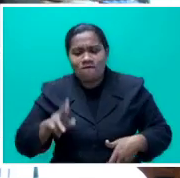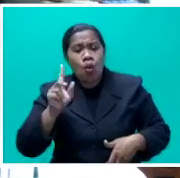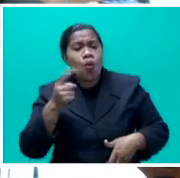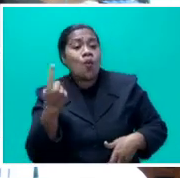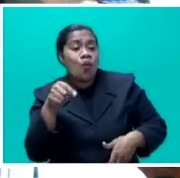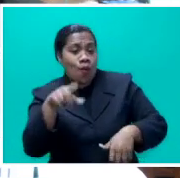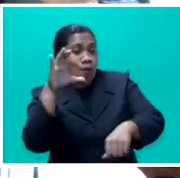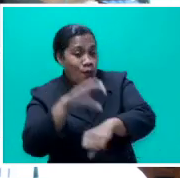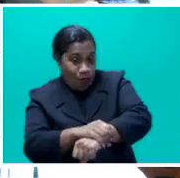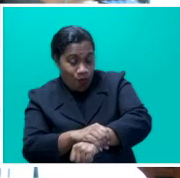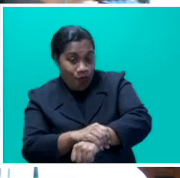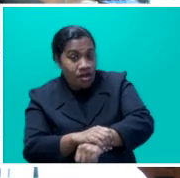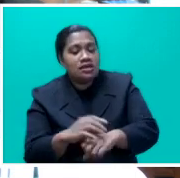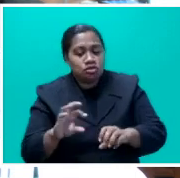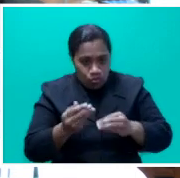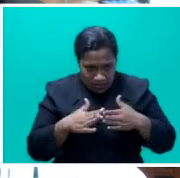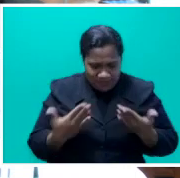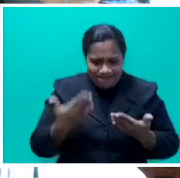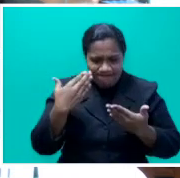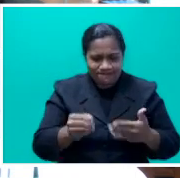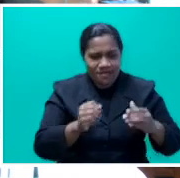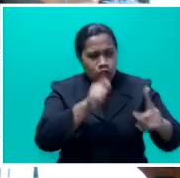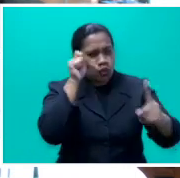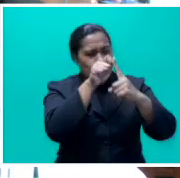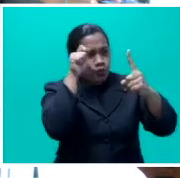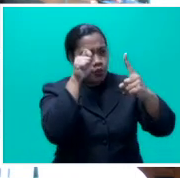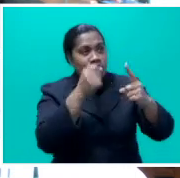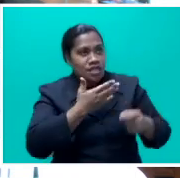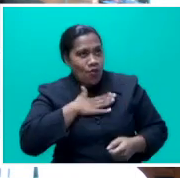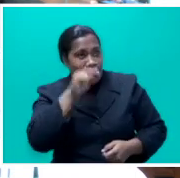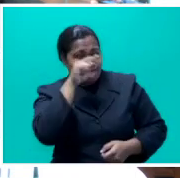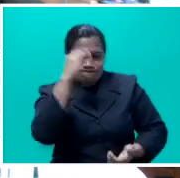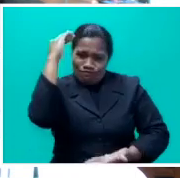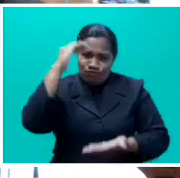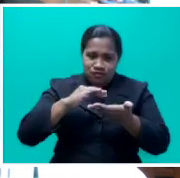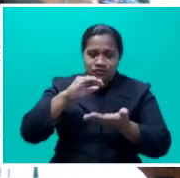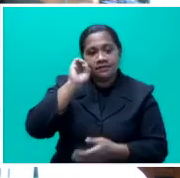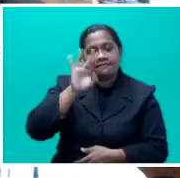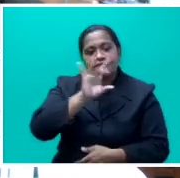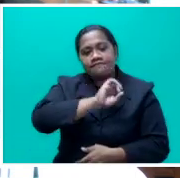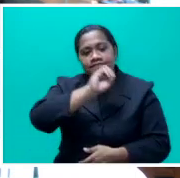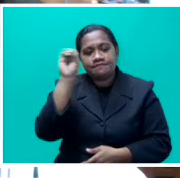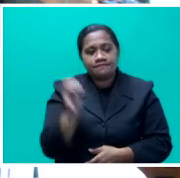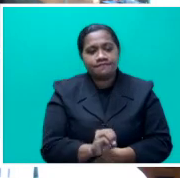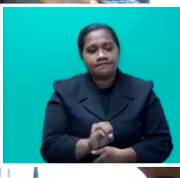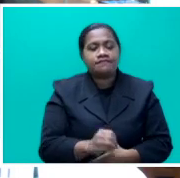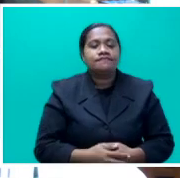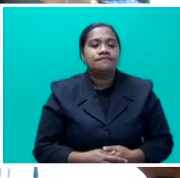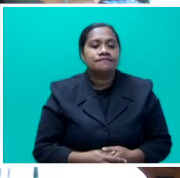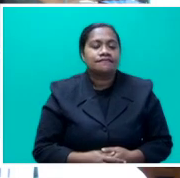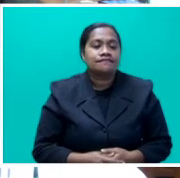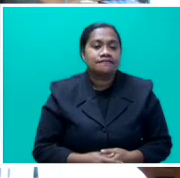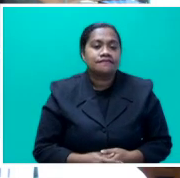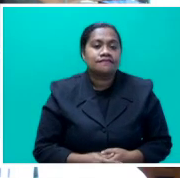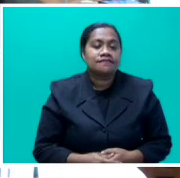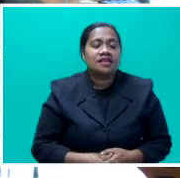set themselves that target of reducing it by 10%, Mr. Speaker, sir. And